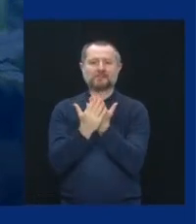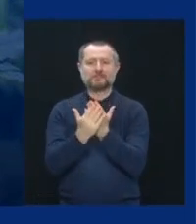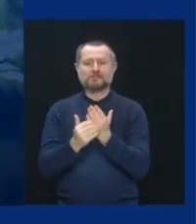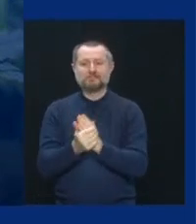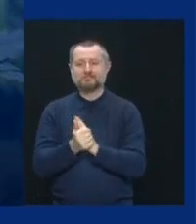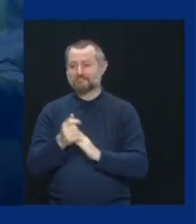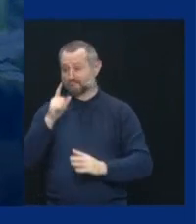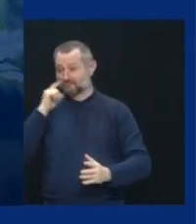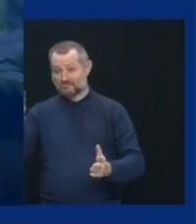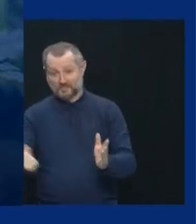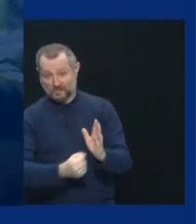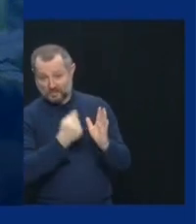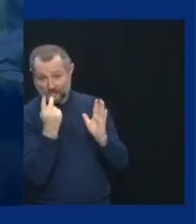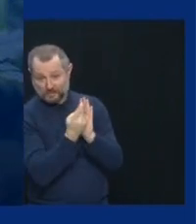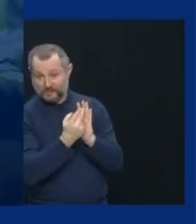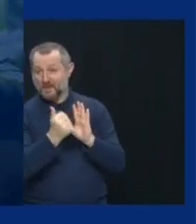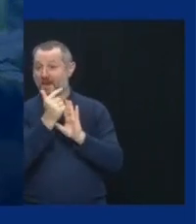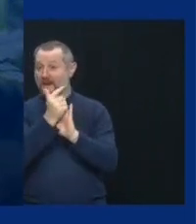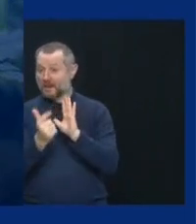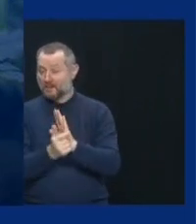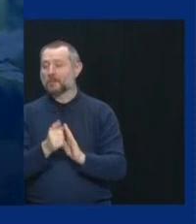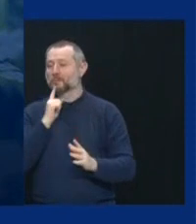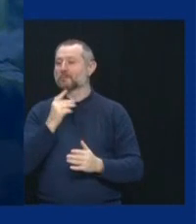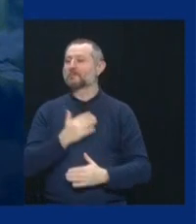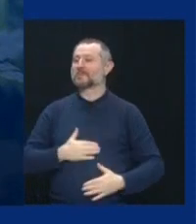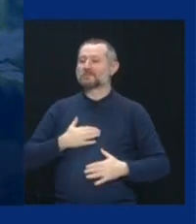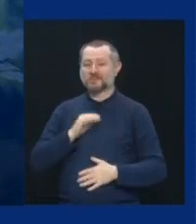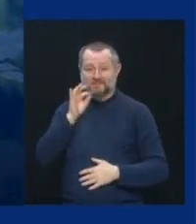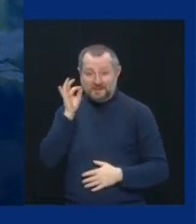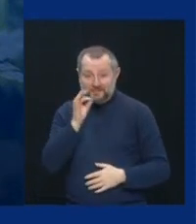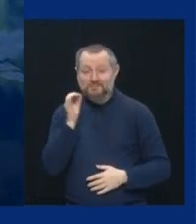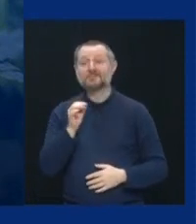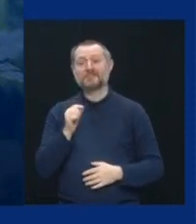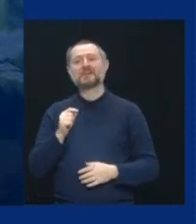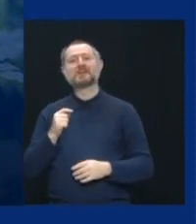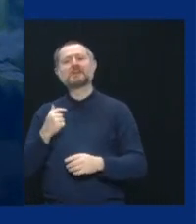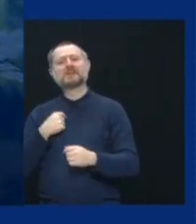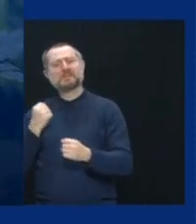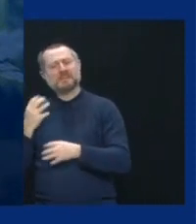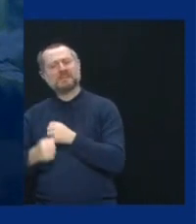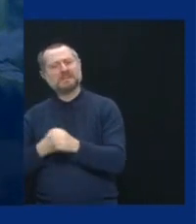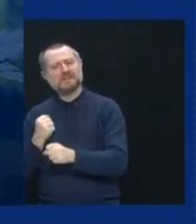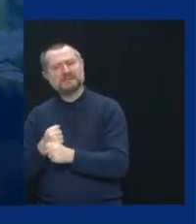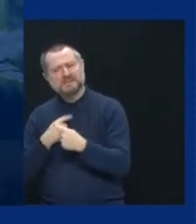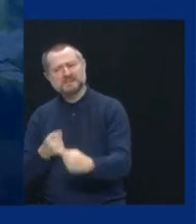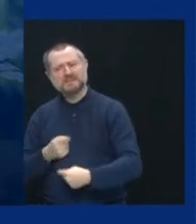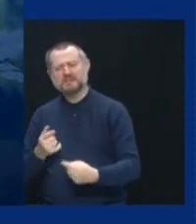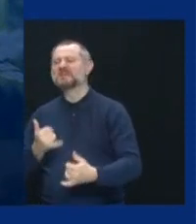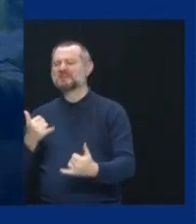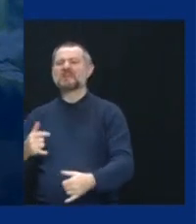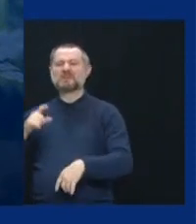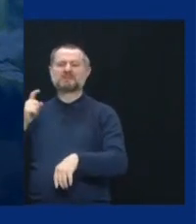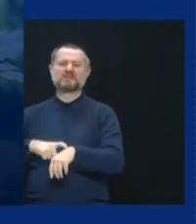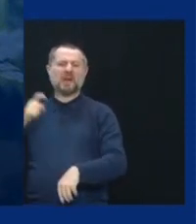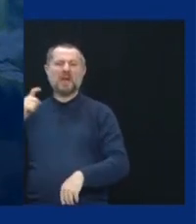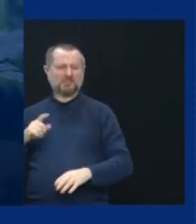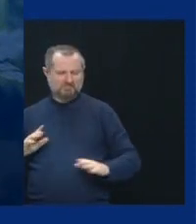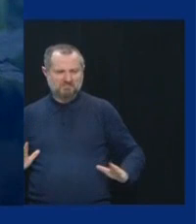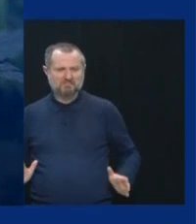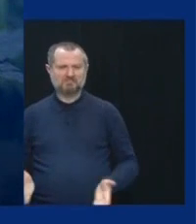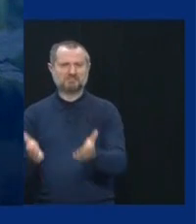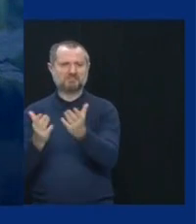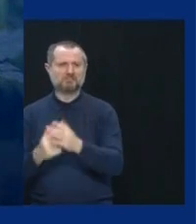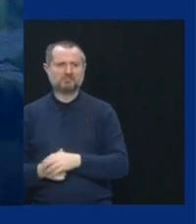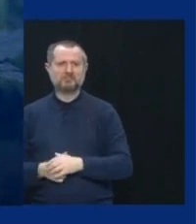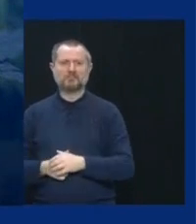Legalizing recreational marijuana is something we've tried to do for several years. It is overdue, in my opinion. You have